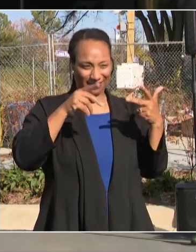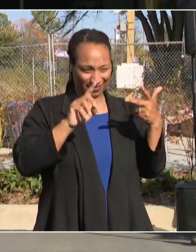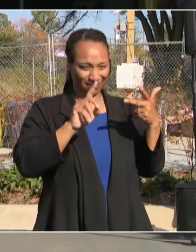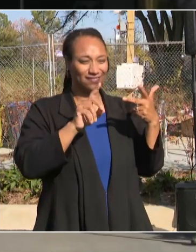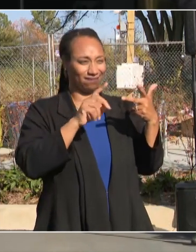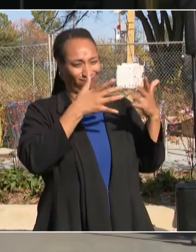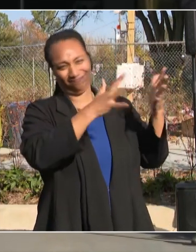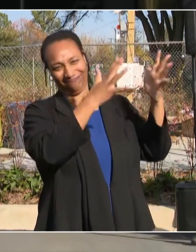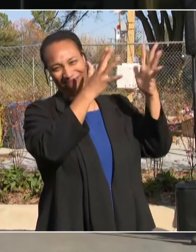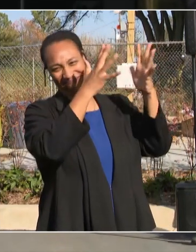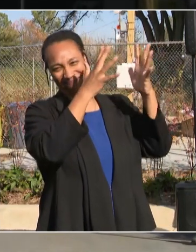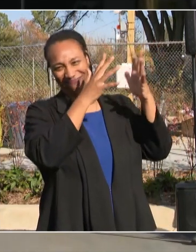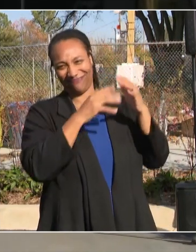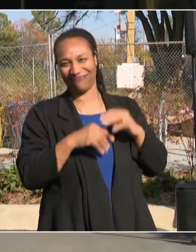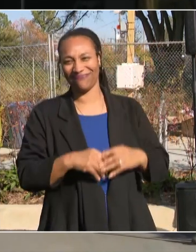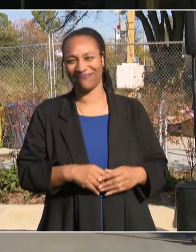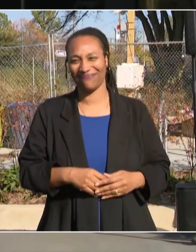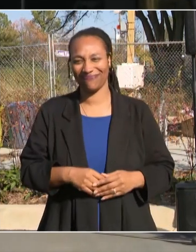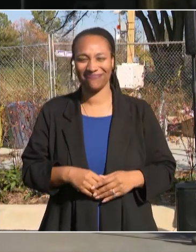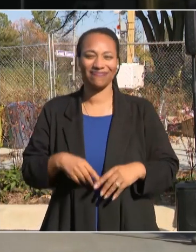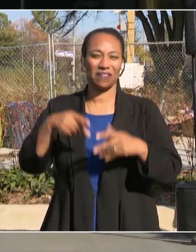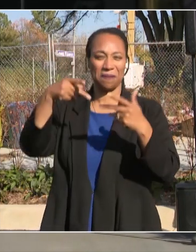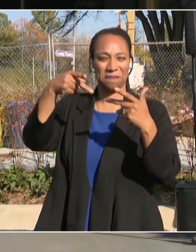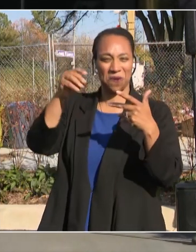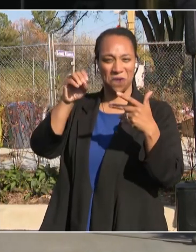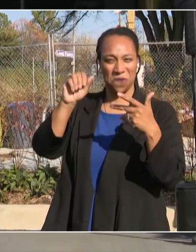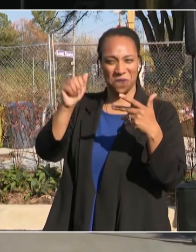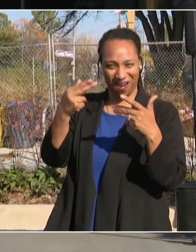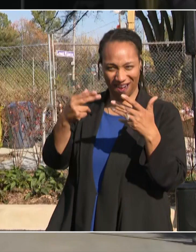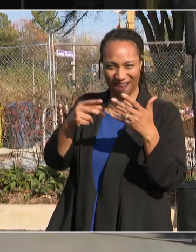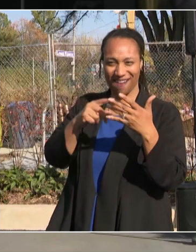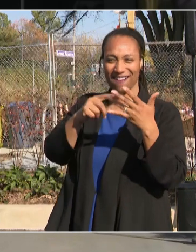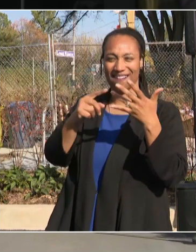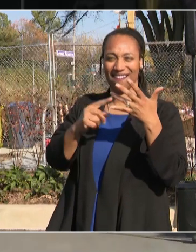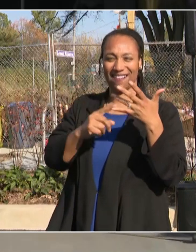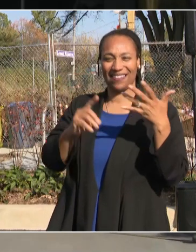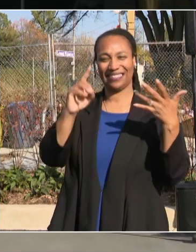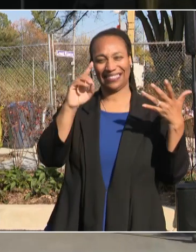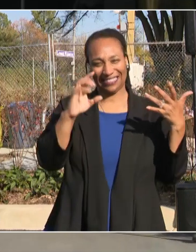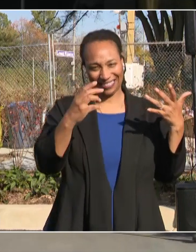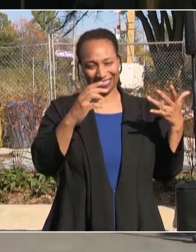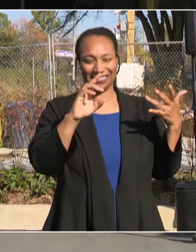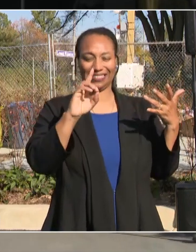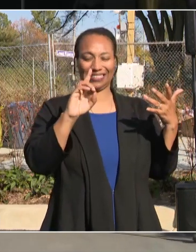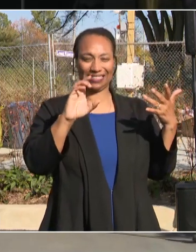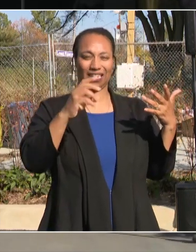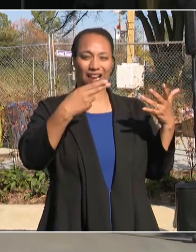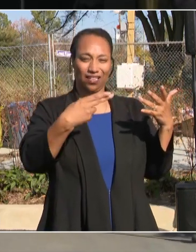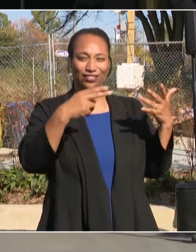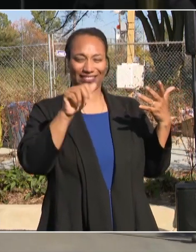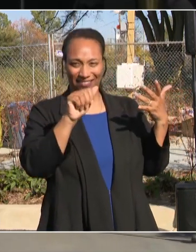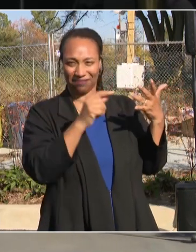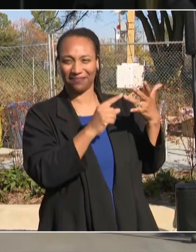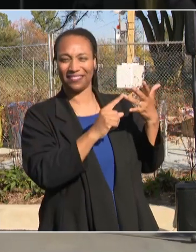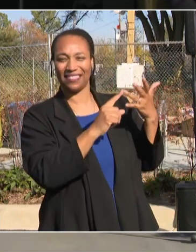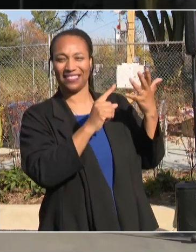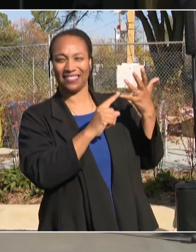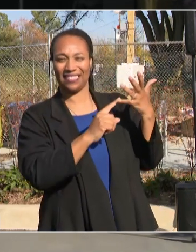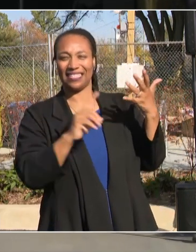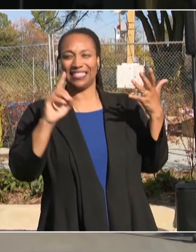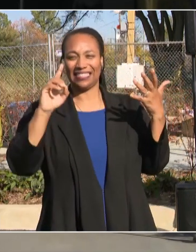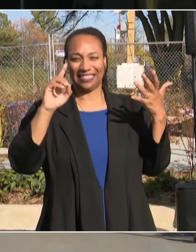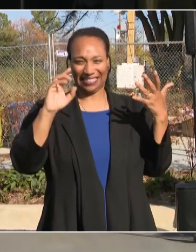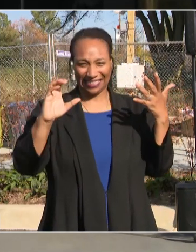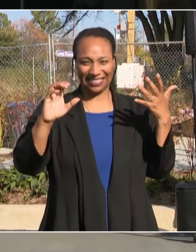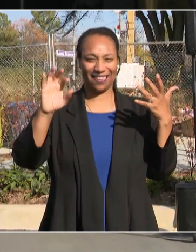Also, I want to thank DHCD, DCHFA, my man Chris Donald. What I got to do without you, brother, right? The Office of Planning, J.P.